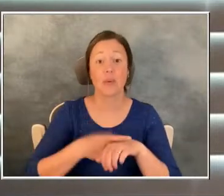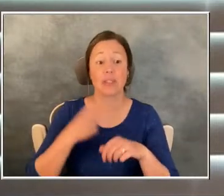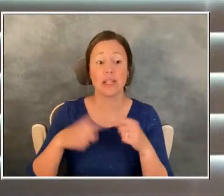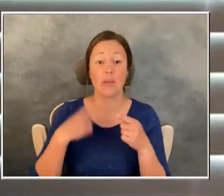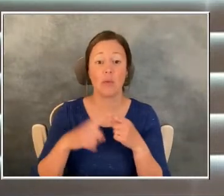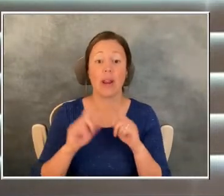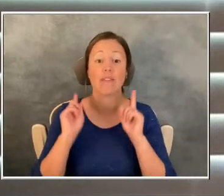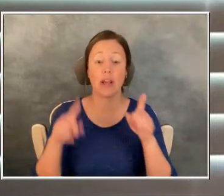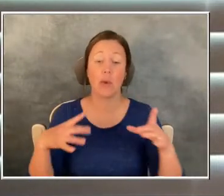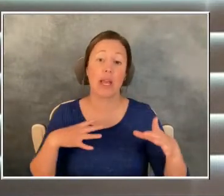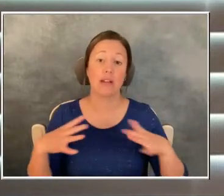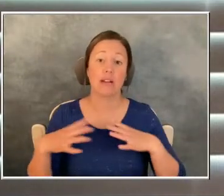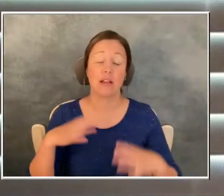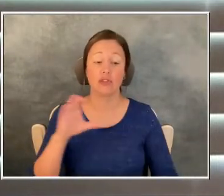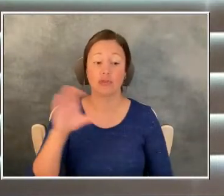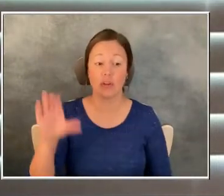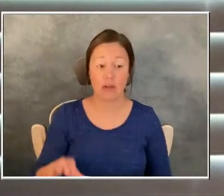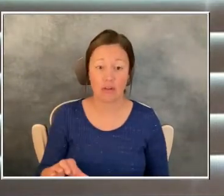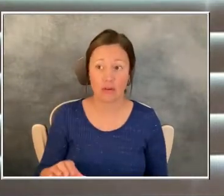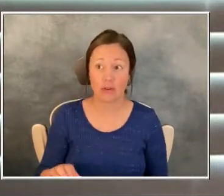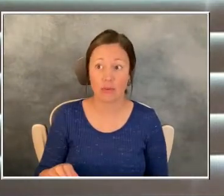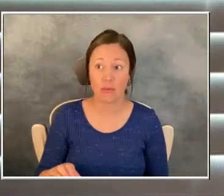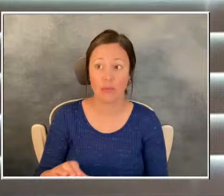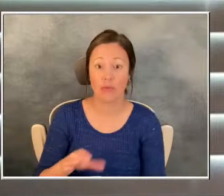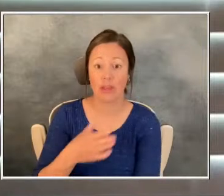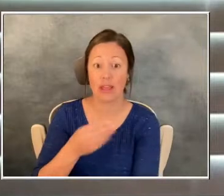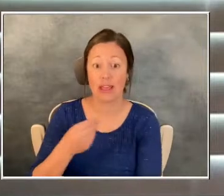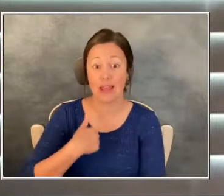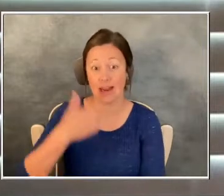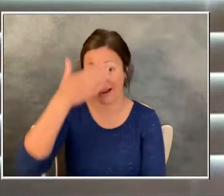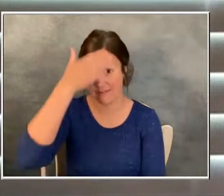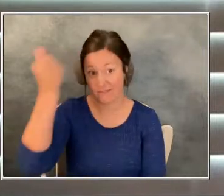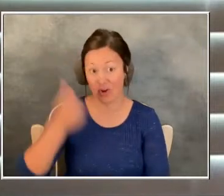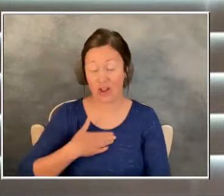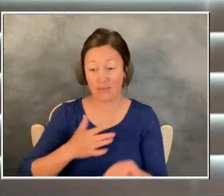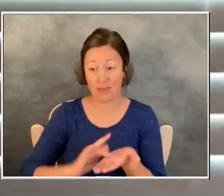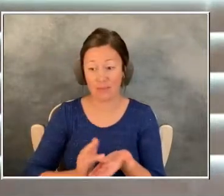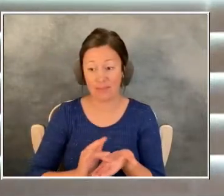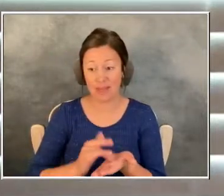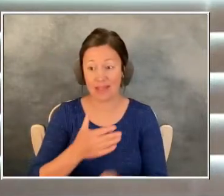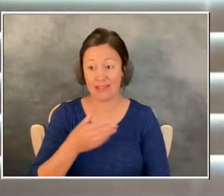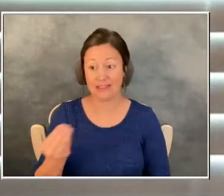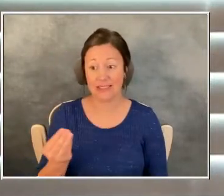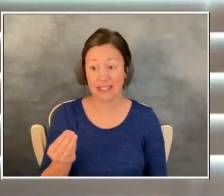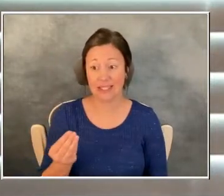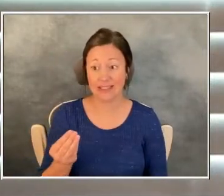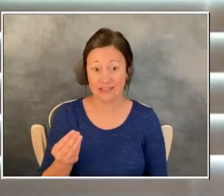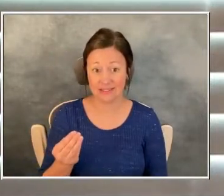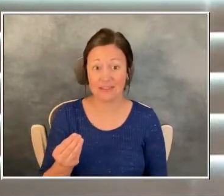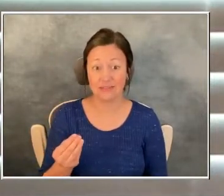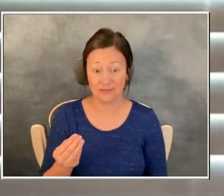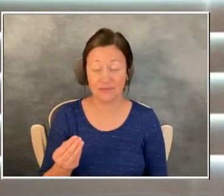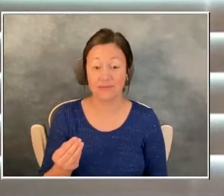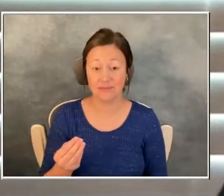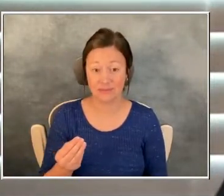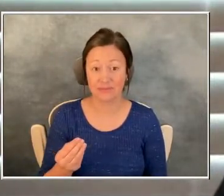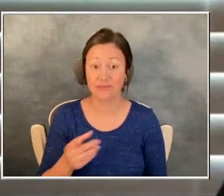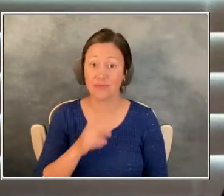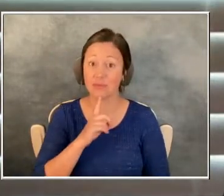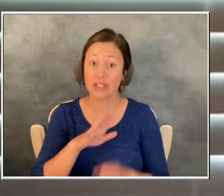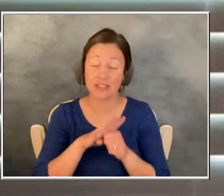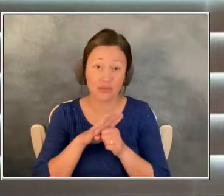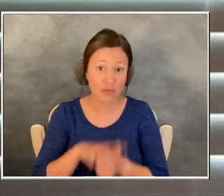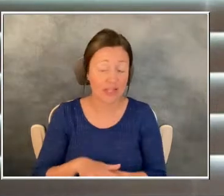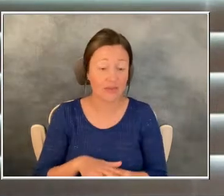to Chicago, and I forgot my meds, and yeah, it was a little It was very